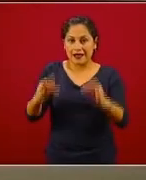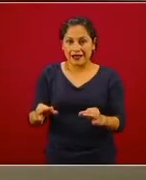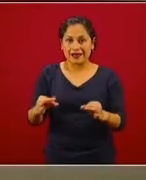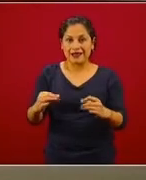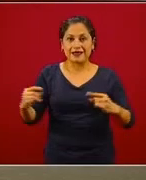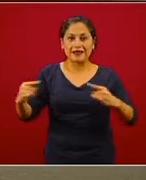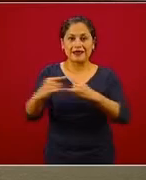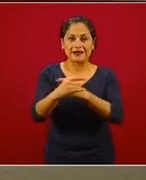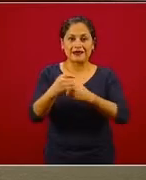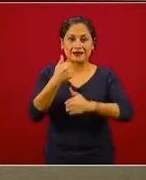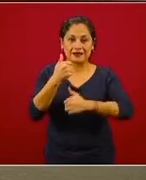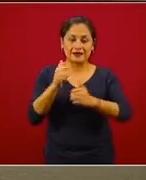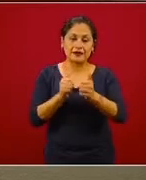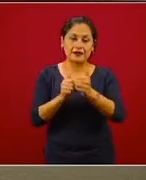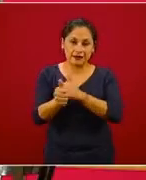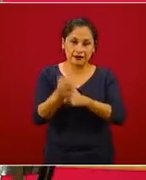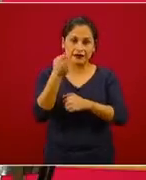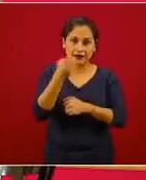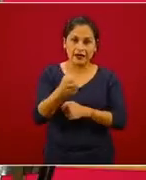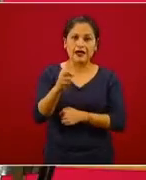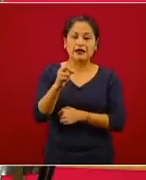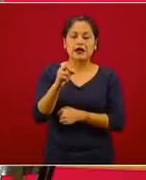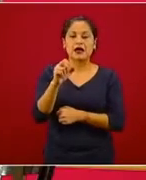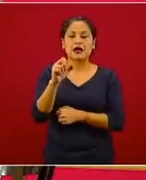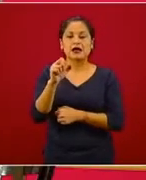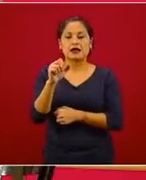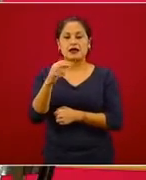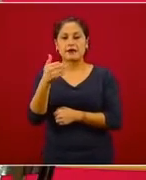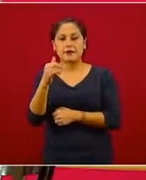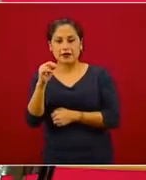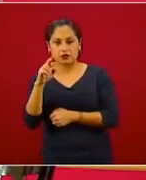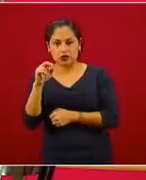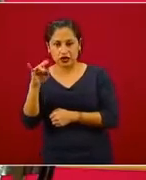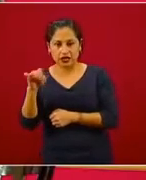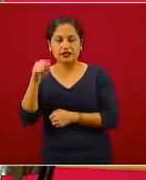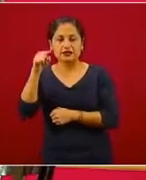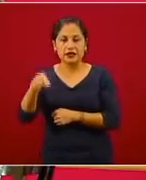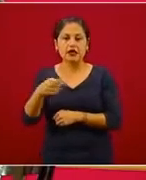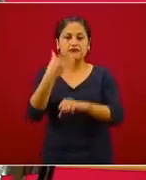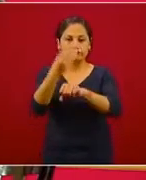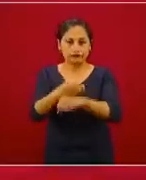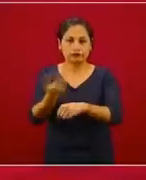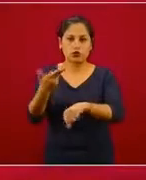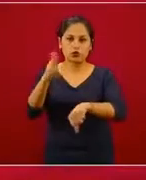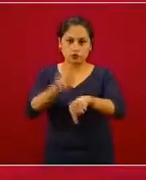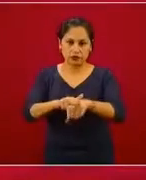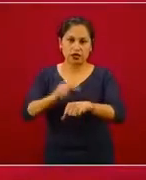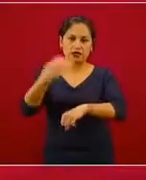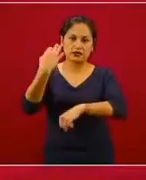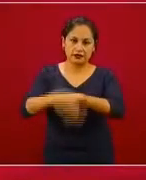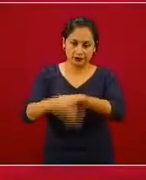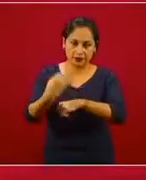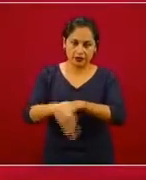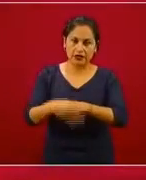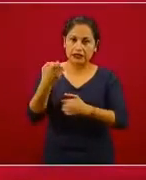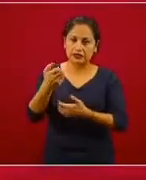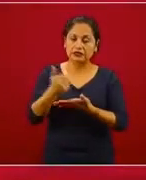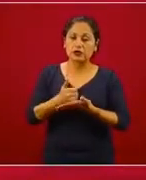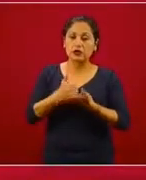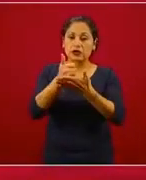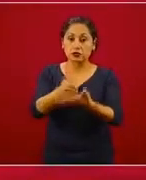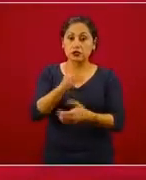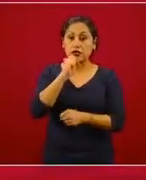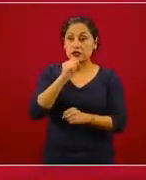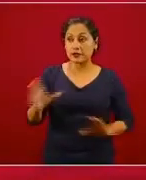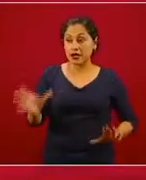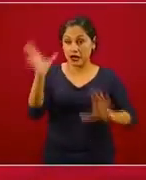COVID units, just as the one that was open on the racetrack, with the help of the